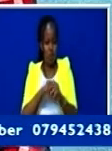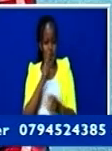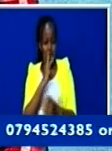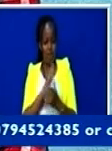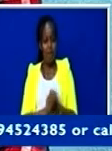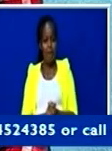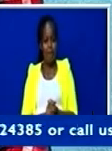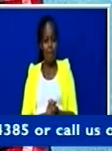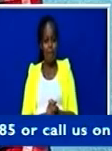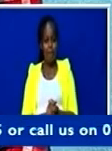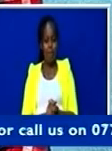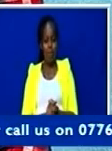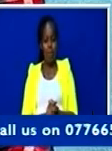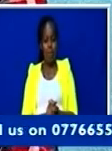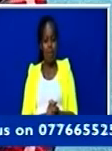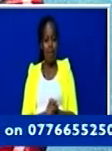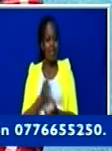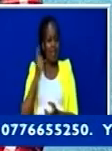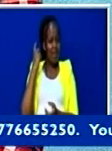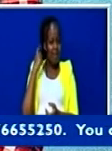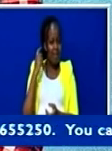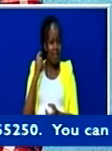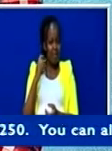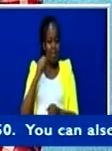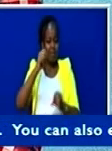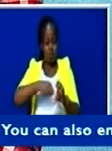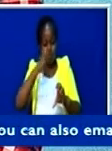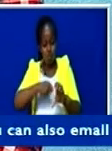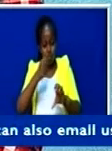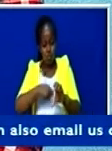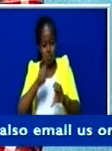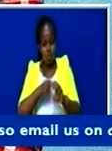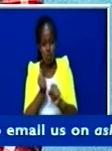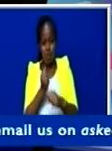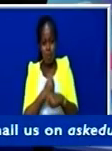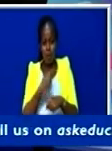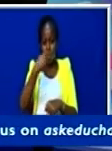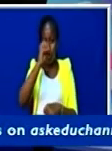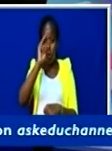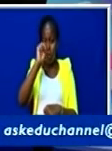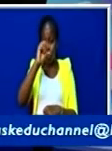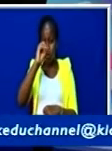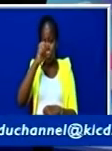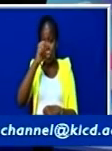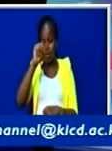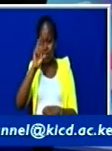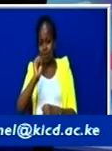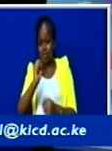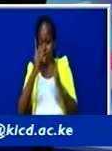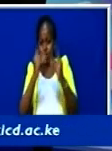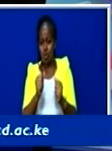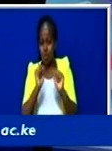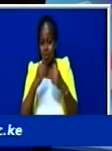Okay. Yes, it Take does. the egg or the egg albumin. Kabisa to form a homogeneous solution? Yeah, it dissolves because it does.